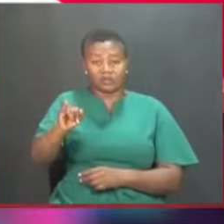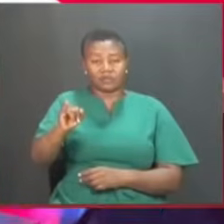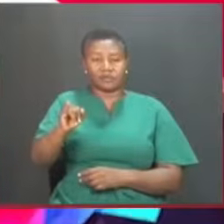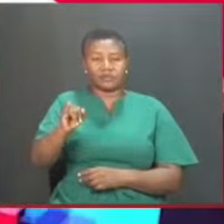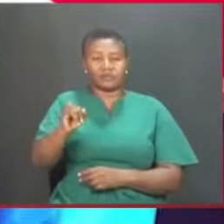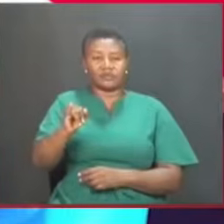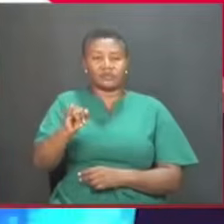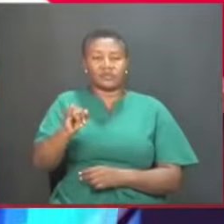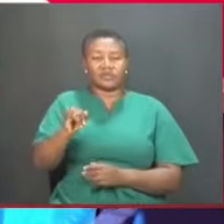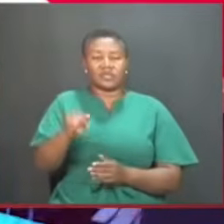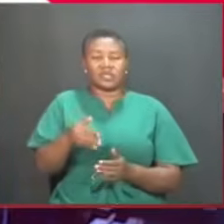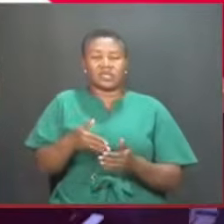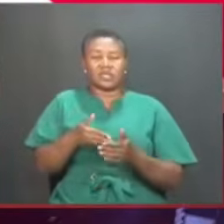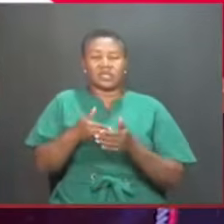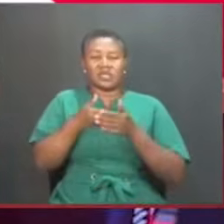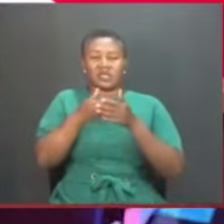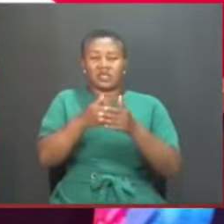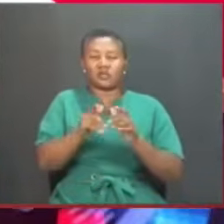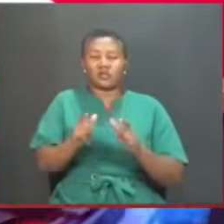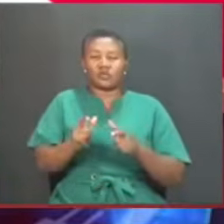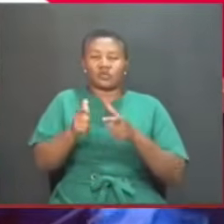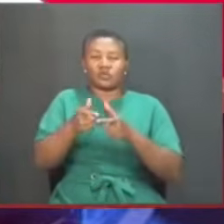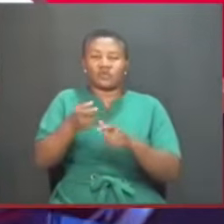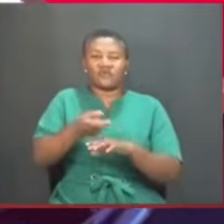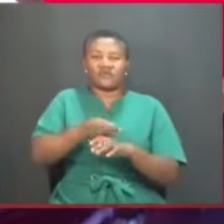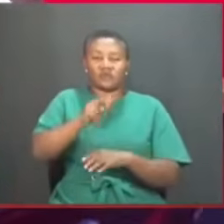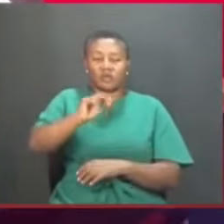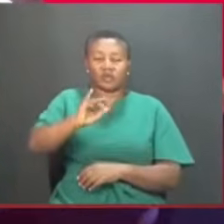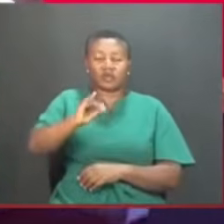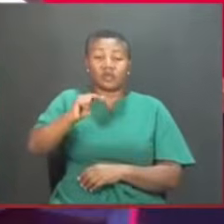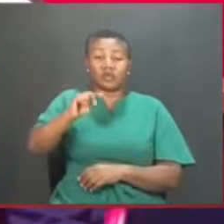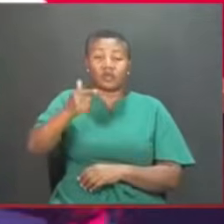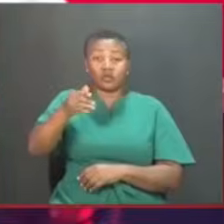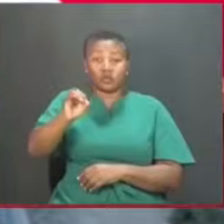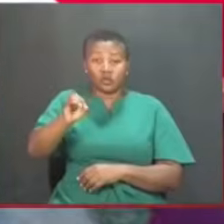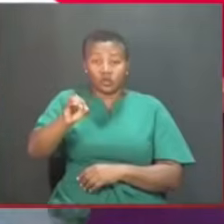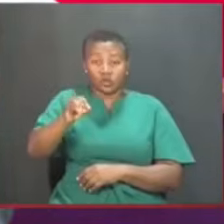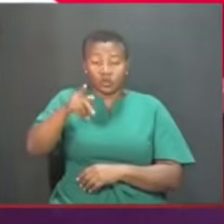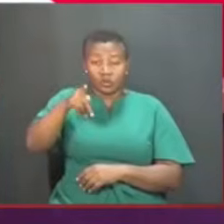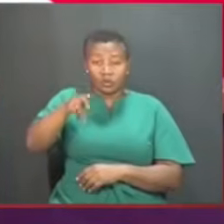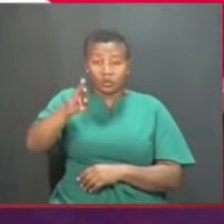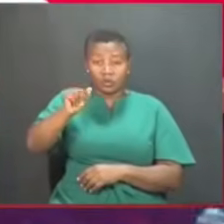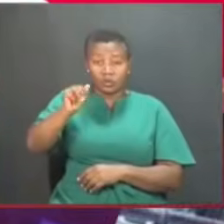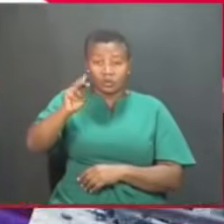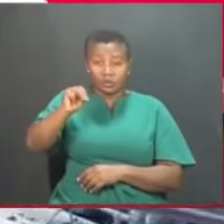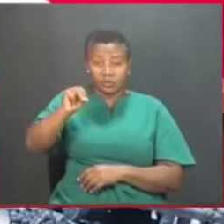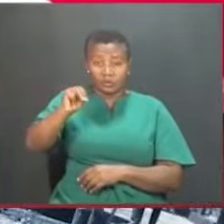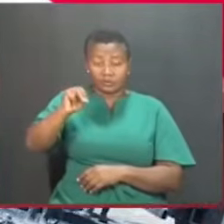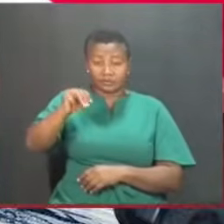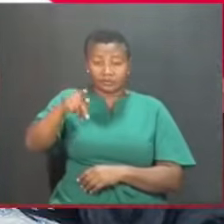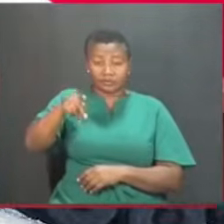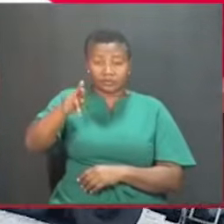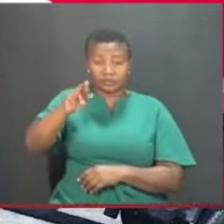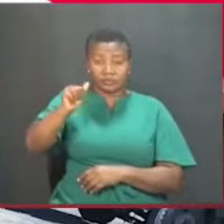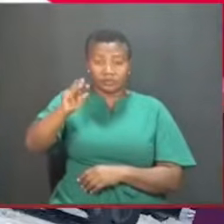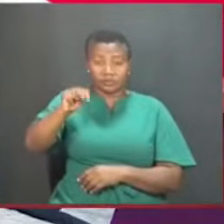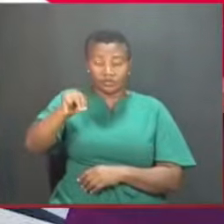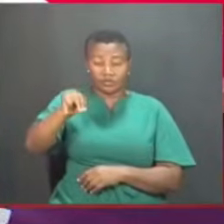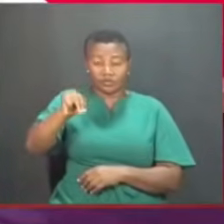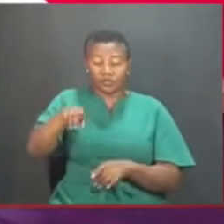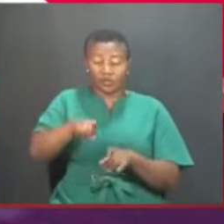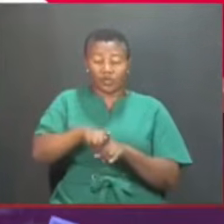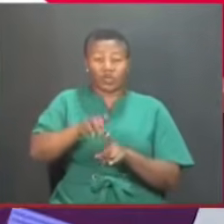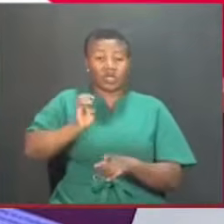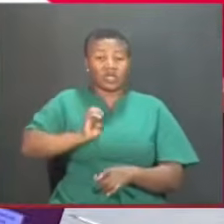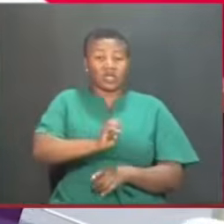a group from Ningo Pram as the executive director. And the group